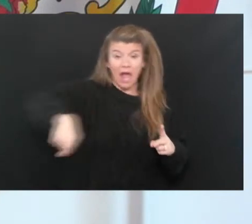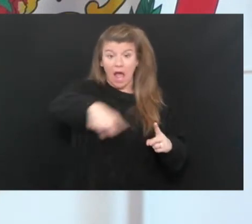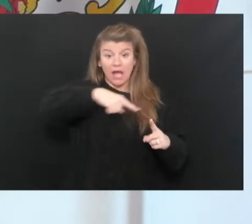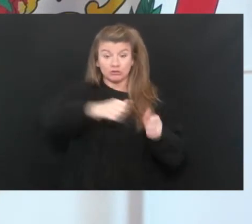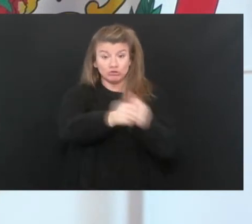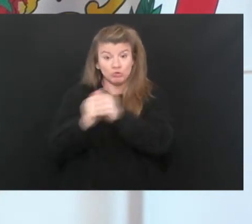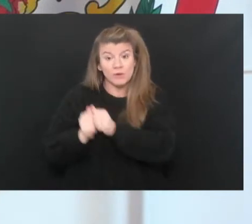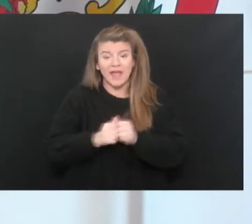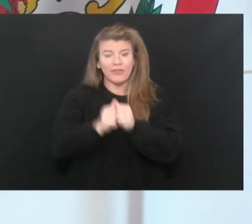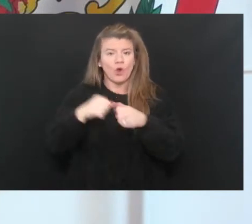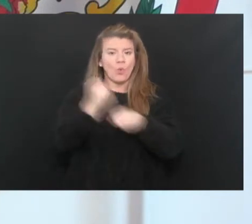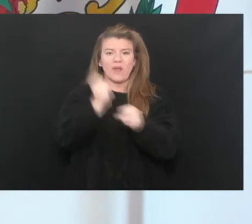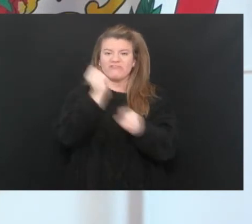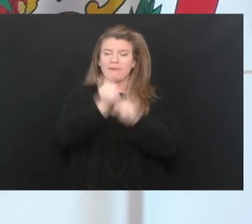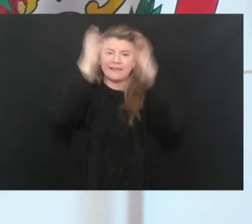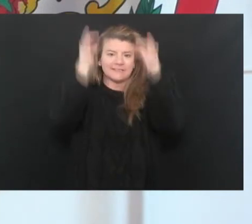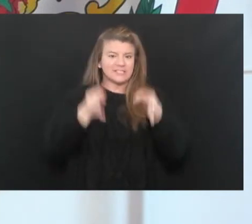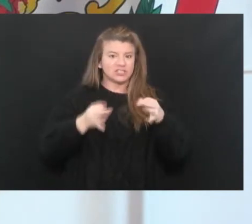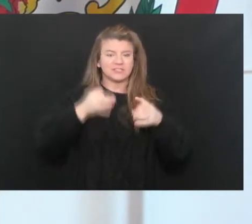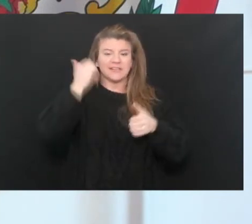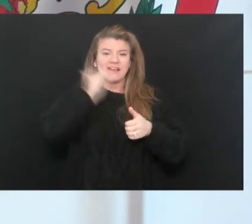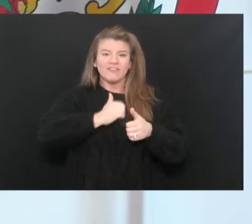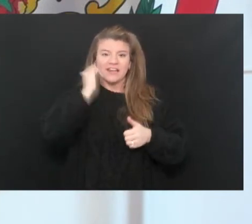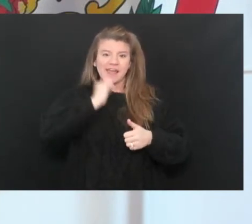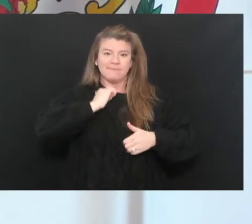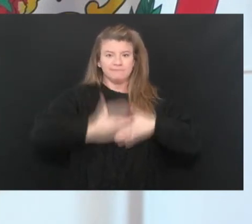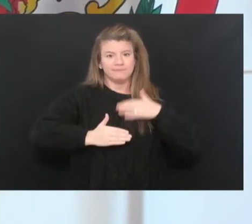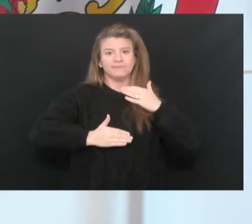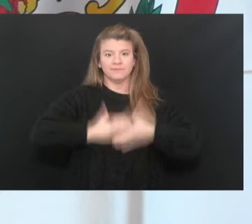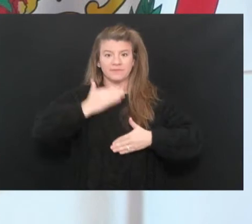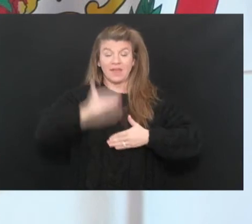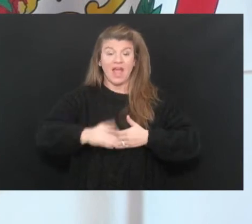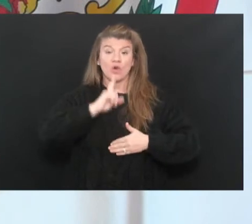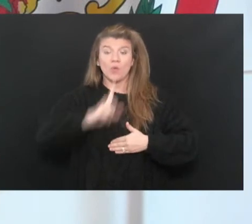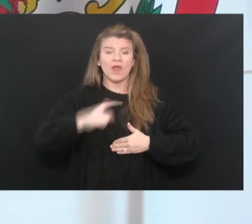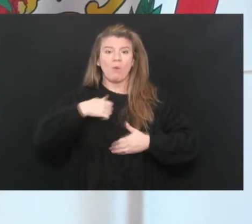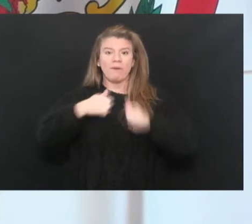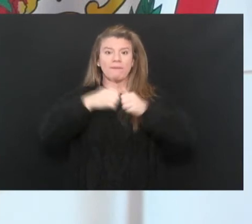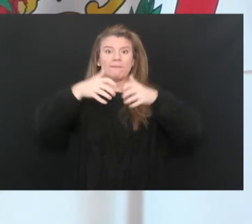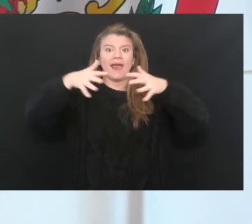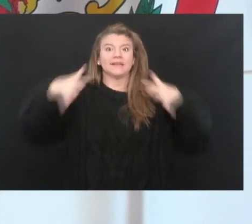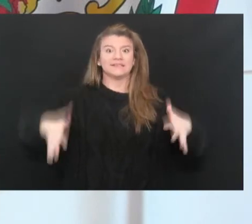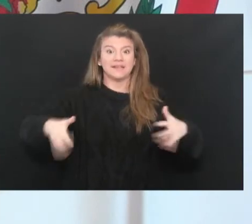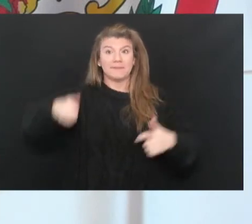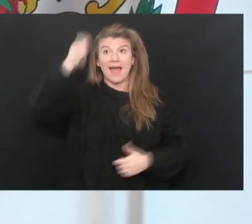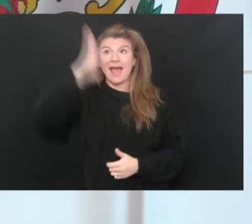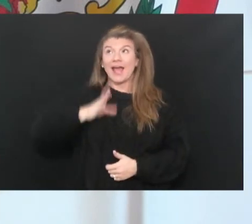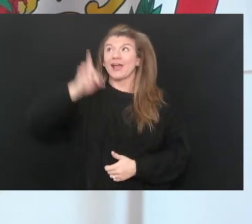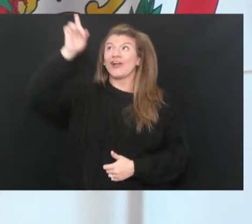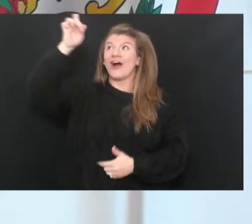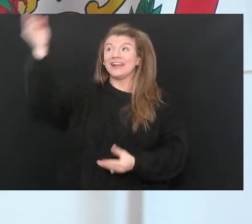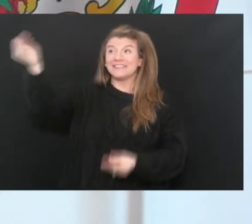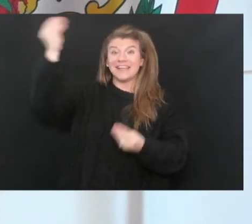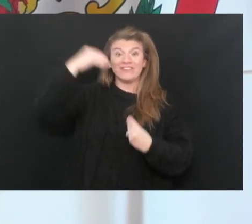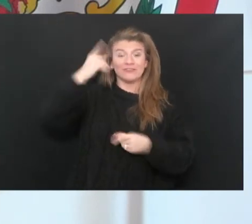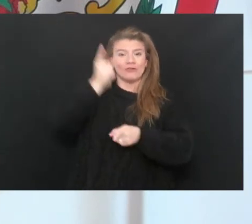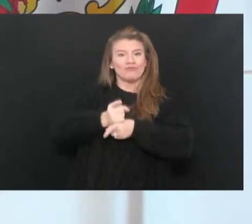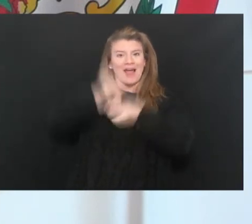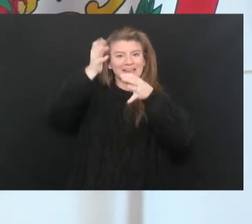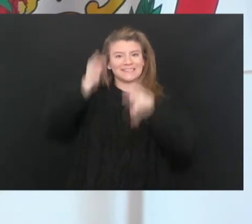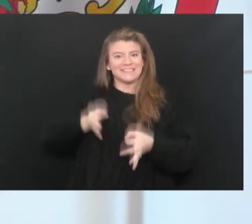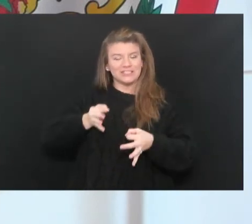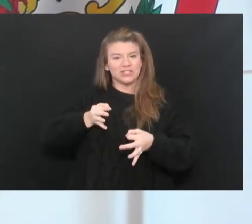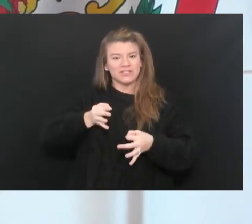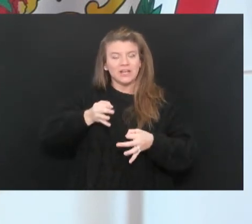made decisions along the way, and we've just been blessed by God above because we've made decisions at the